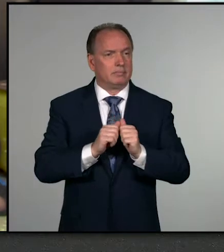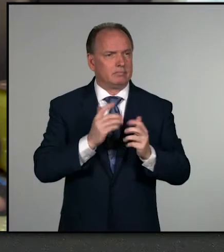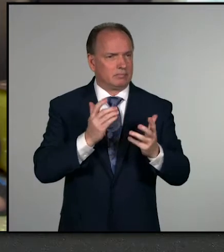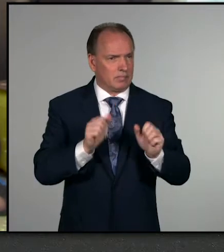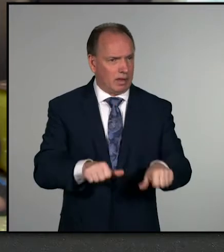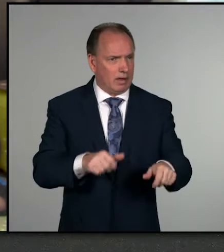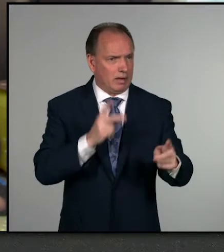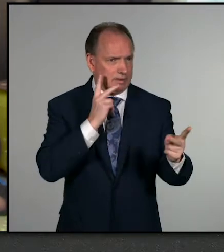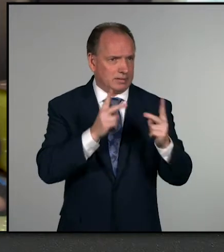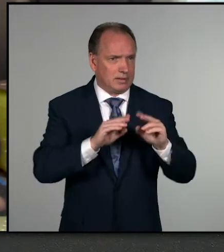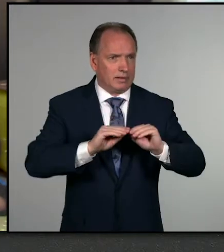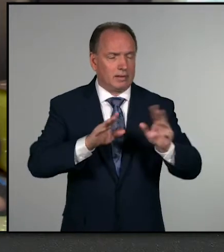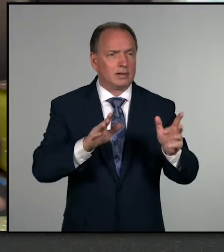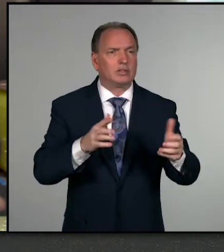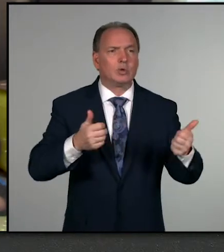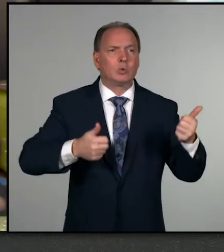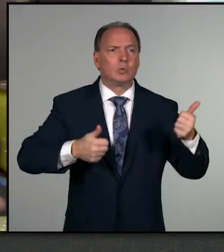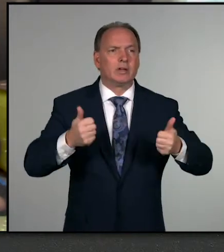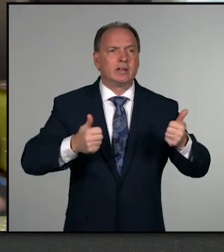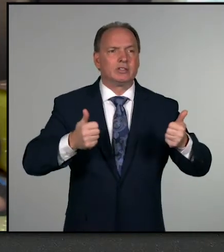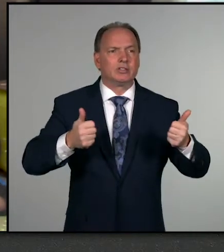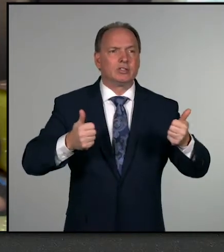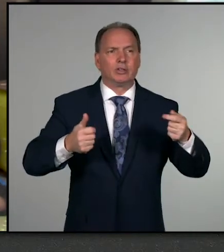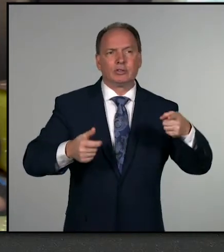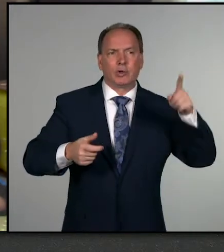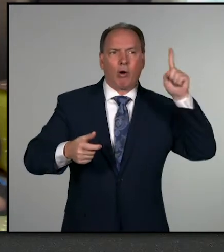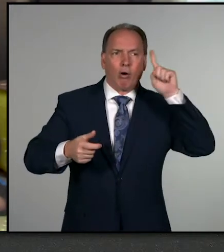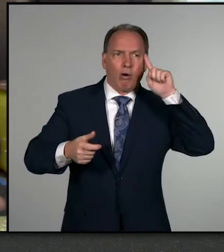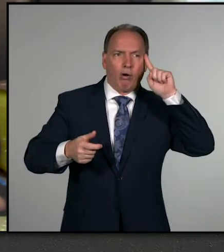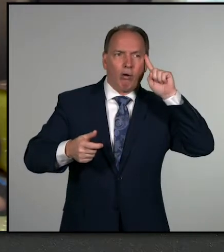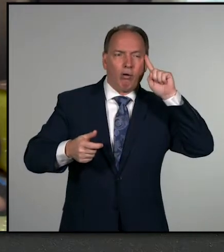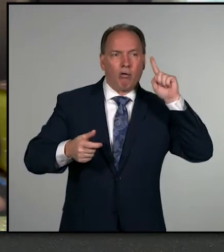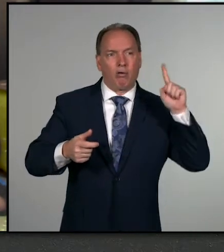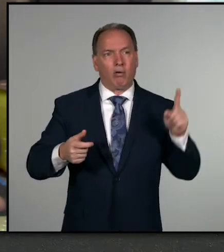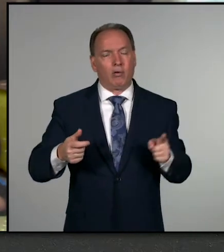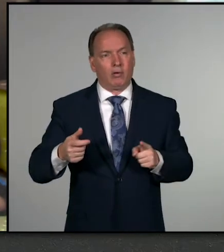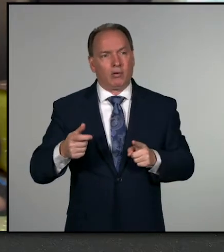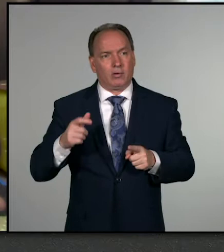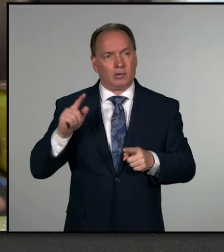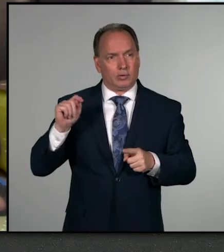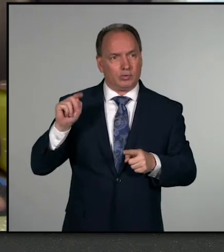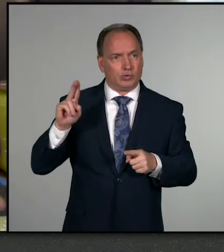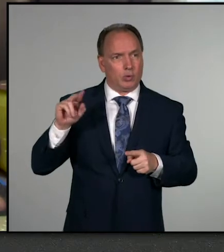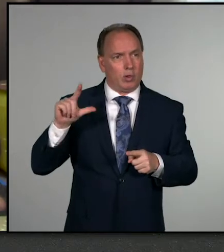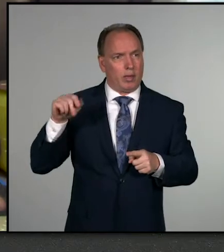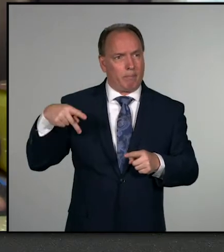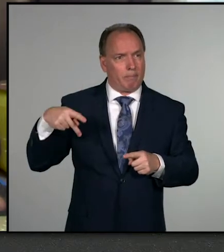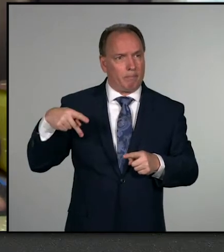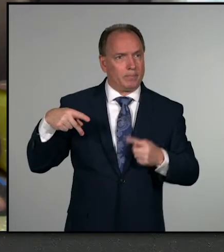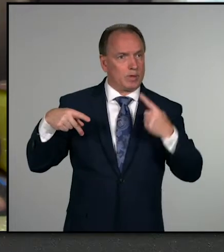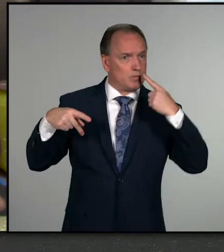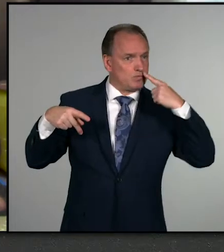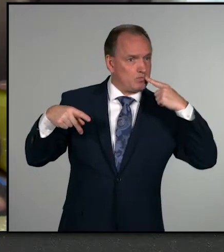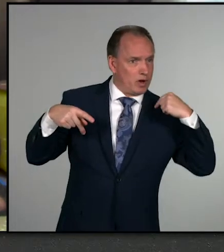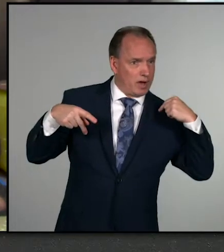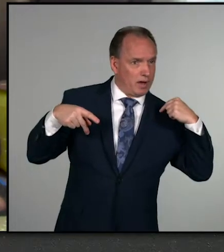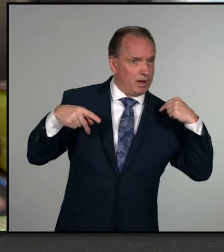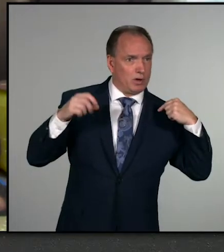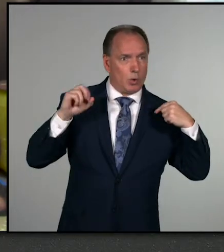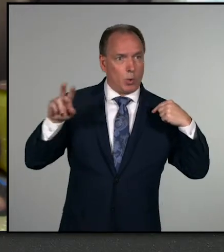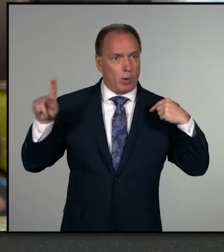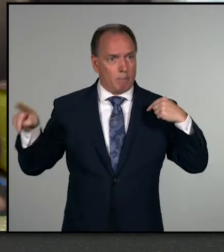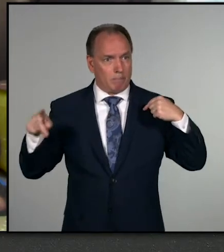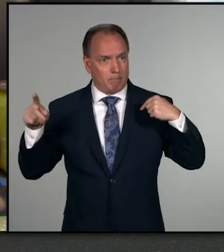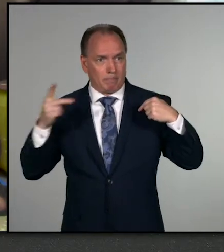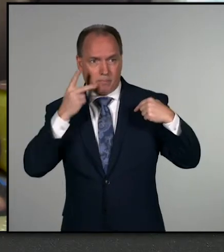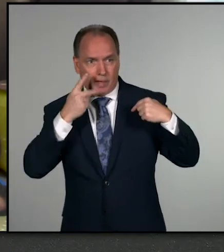and I need to decide which is taller, the tulip flower or the hydrangea flower? Which